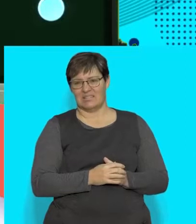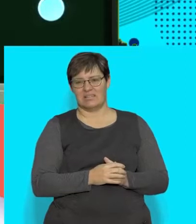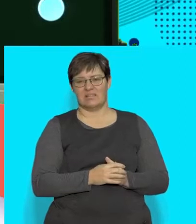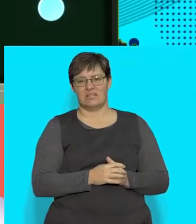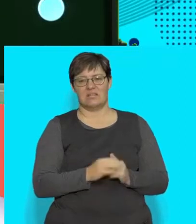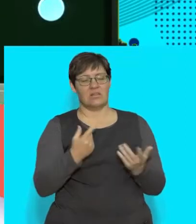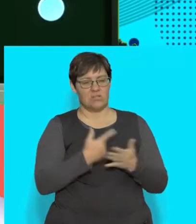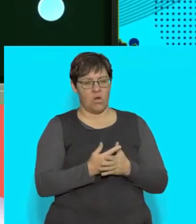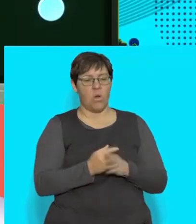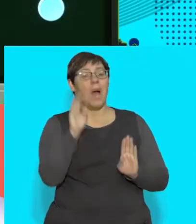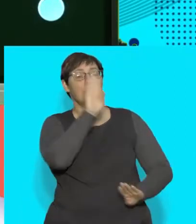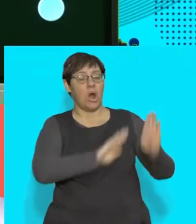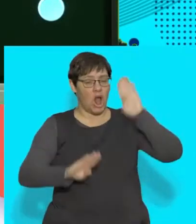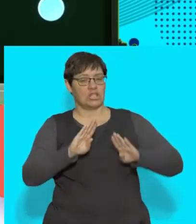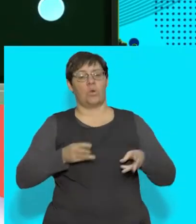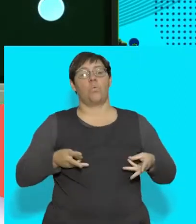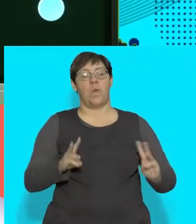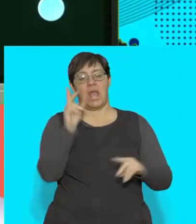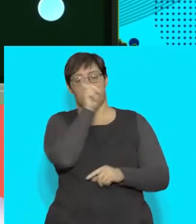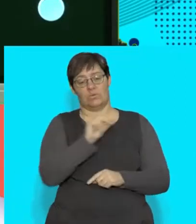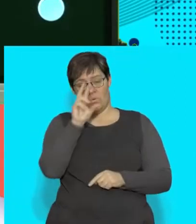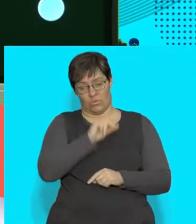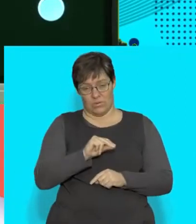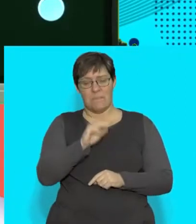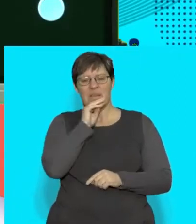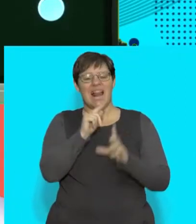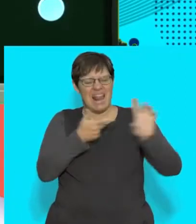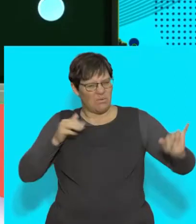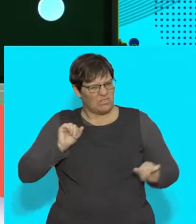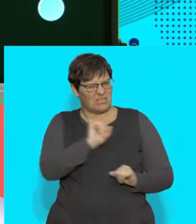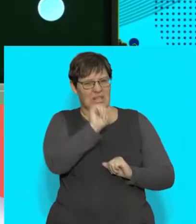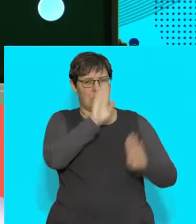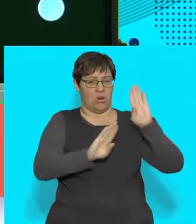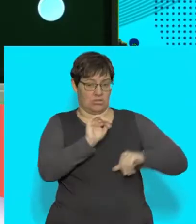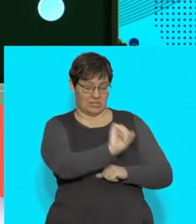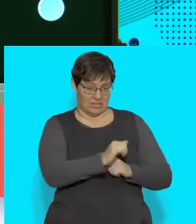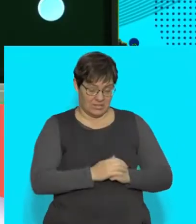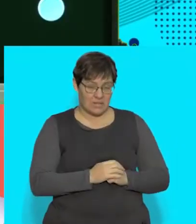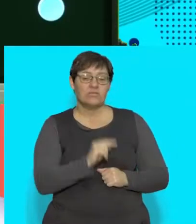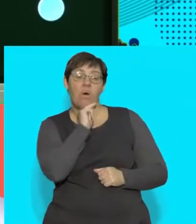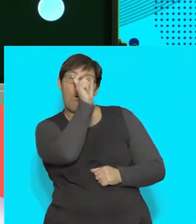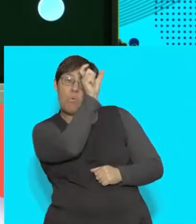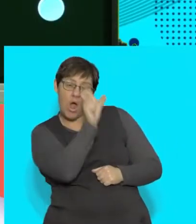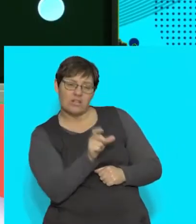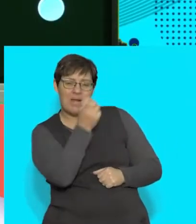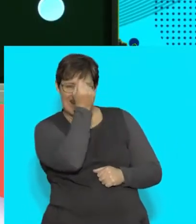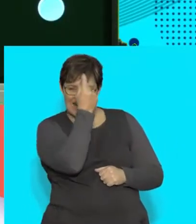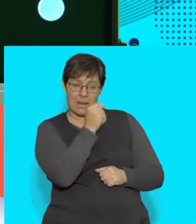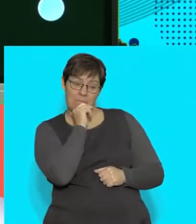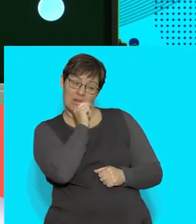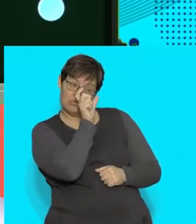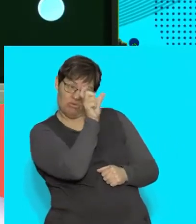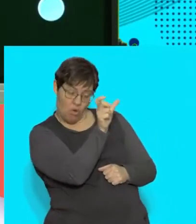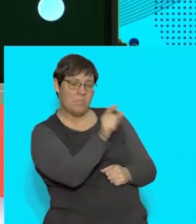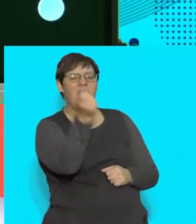I'm going to use certain terms, and those terms you need to be able to understand. You also need to be able to understand